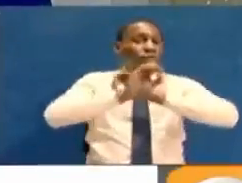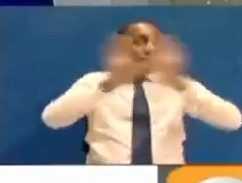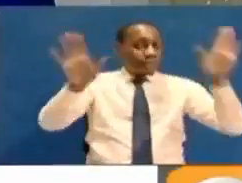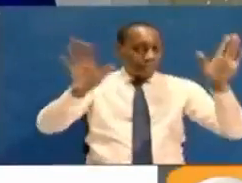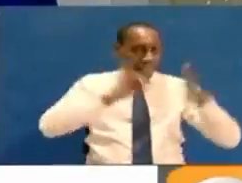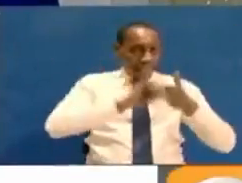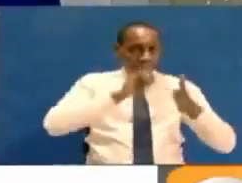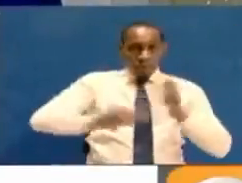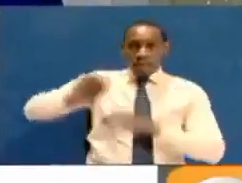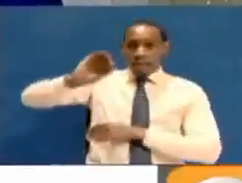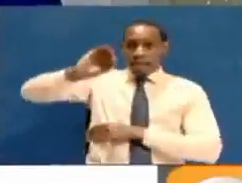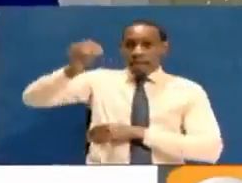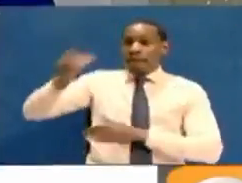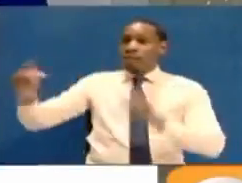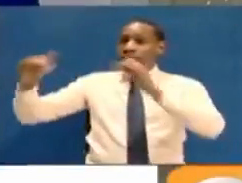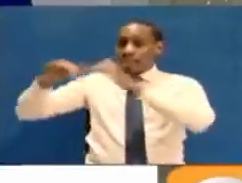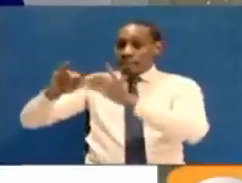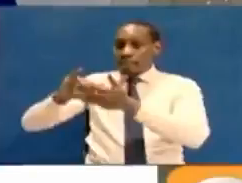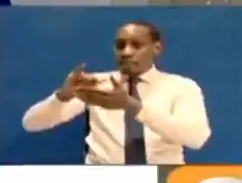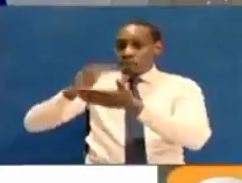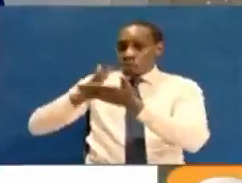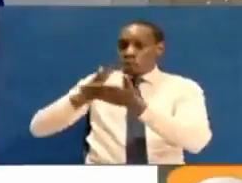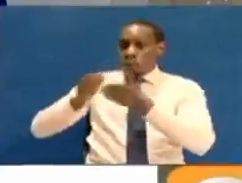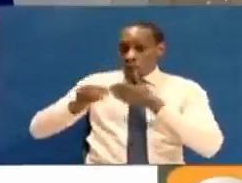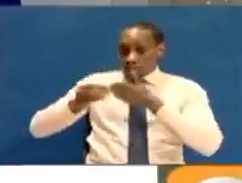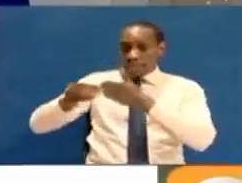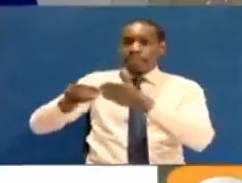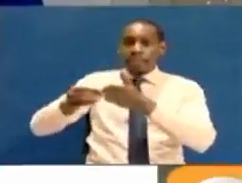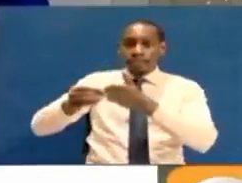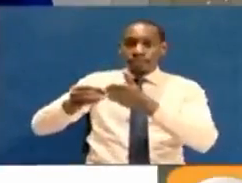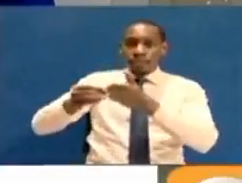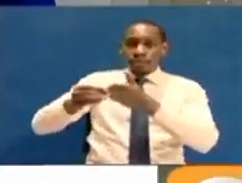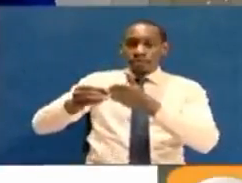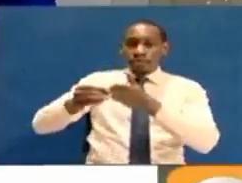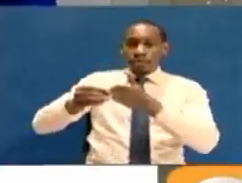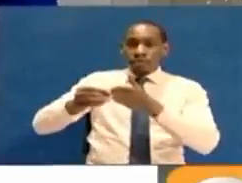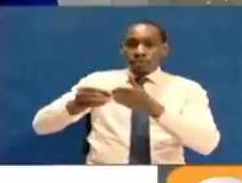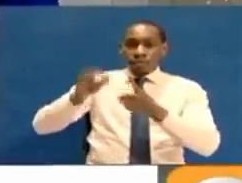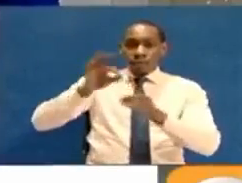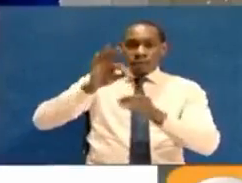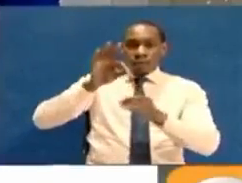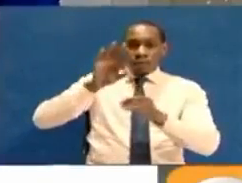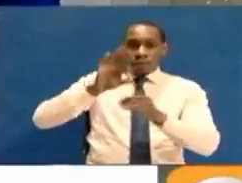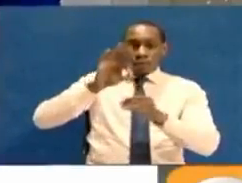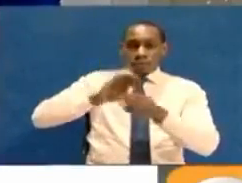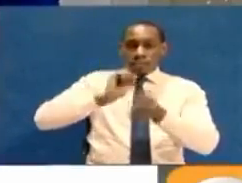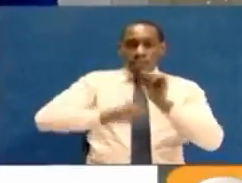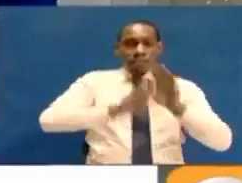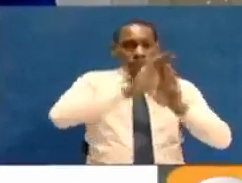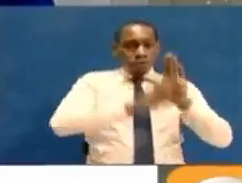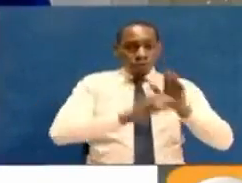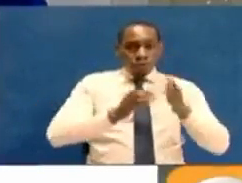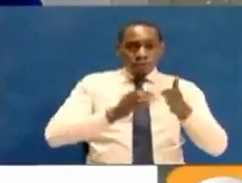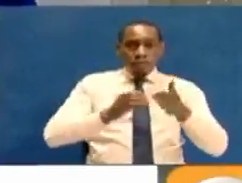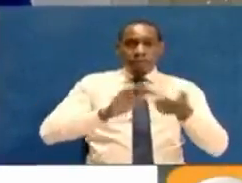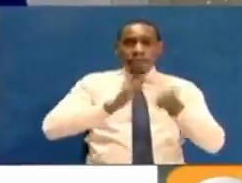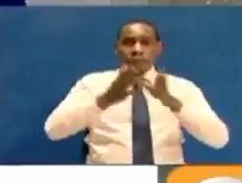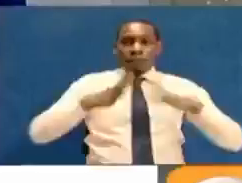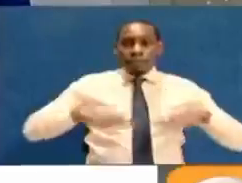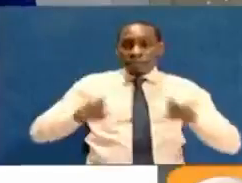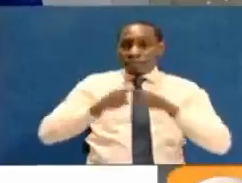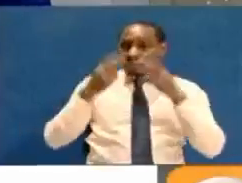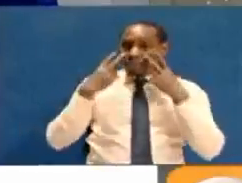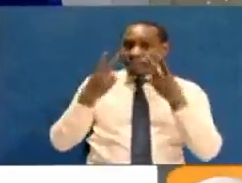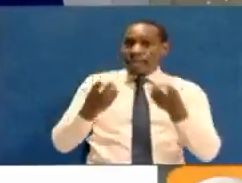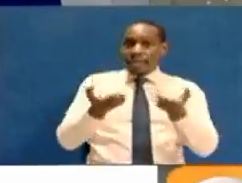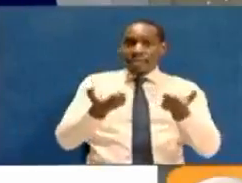that the county assemblies hold the key to this referendum process by popular initiative, which is why we have seen